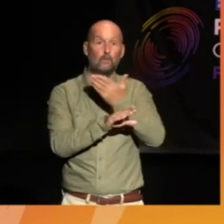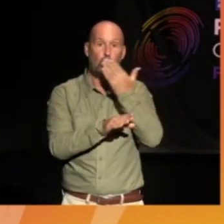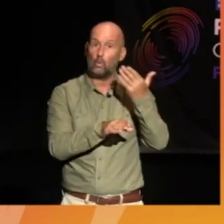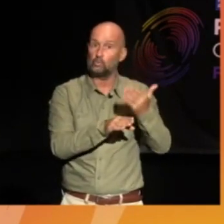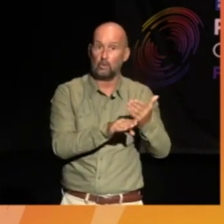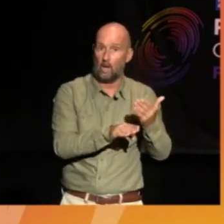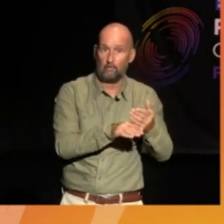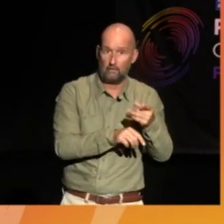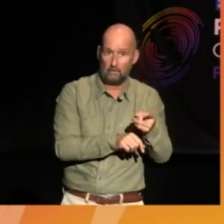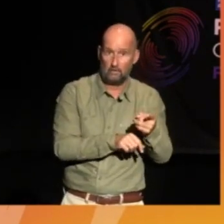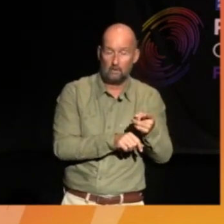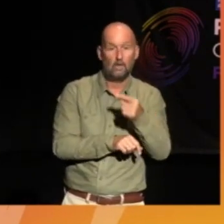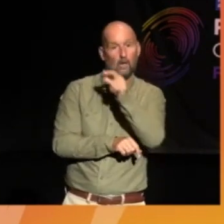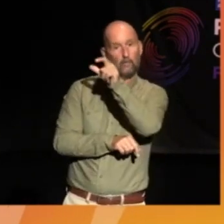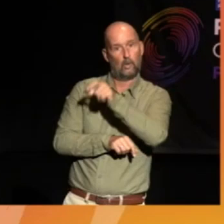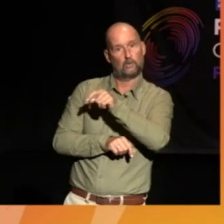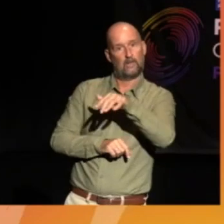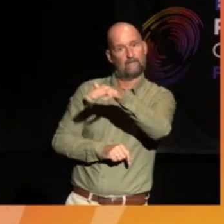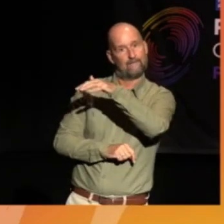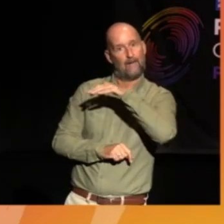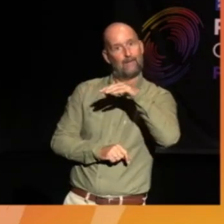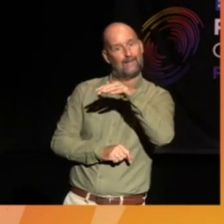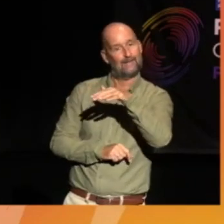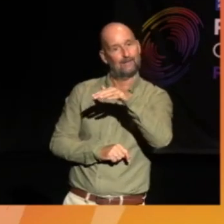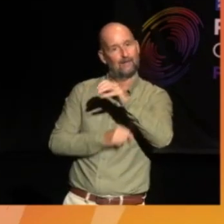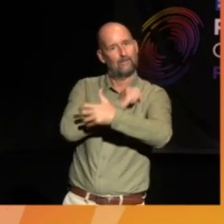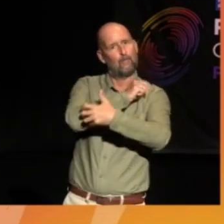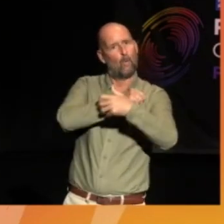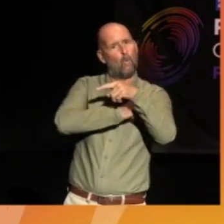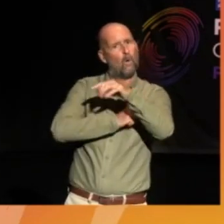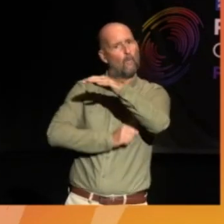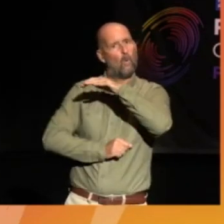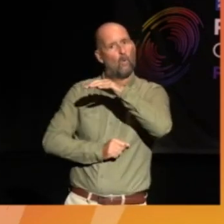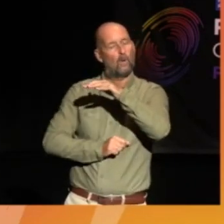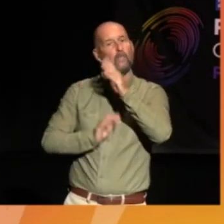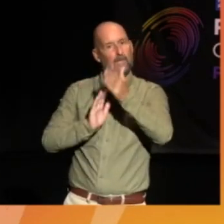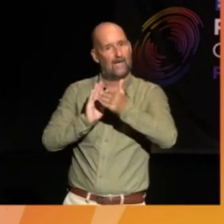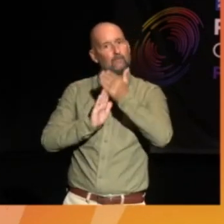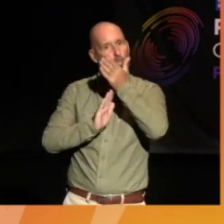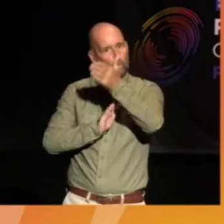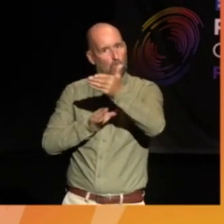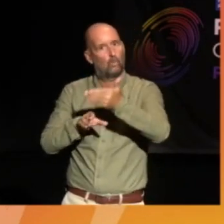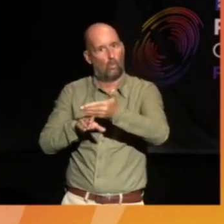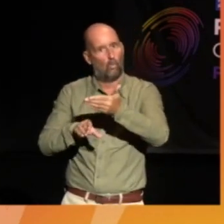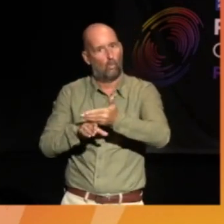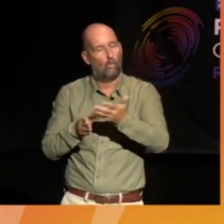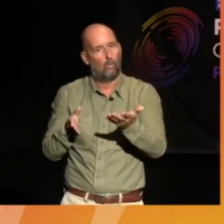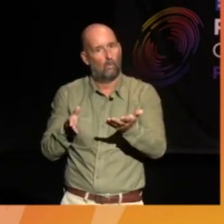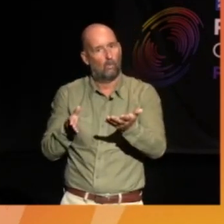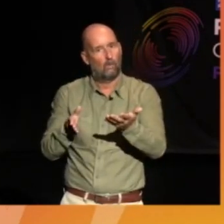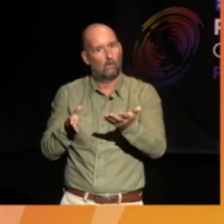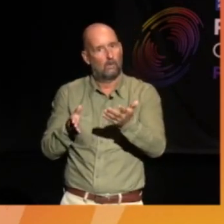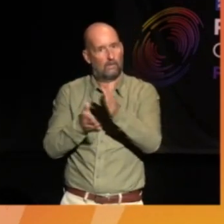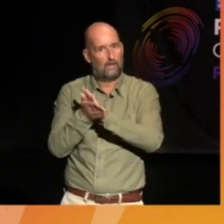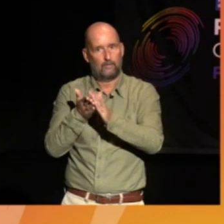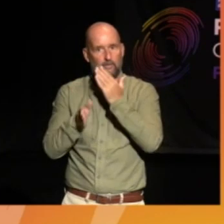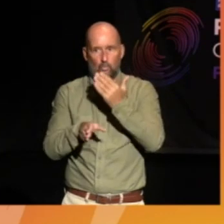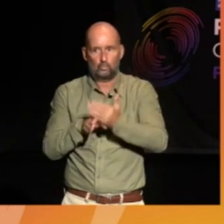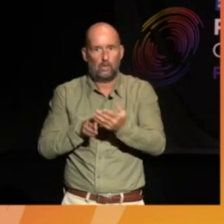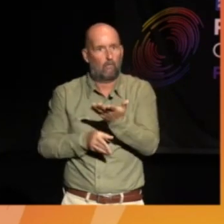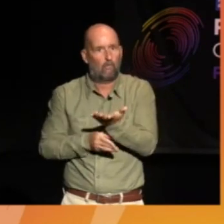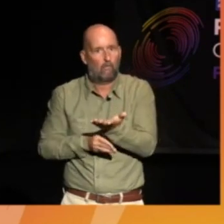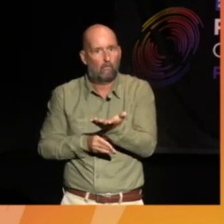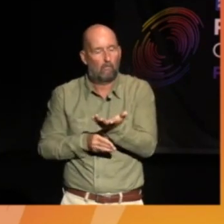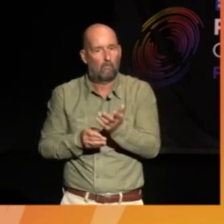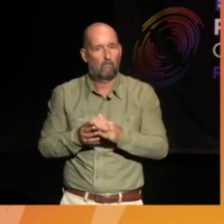that means somebody in the family of those poor people in poor households is remaining jobless. So that makes the